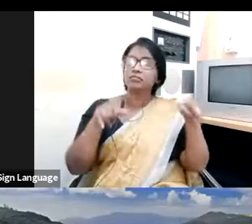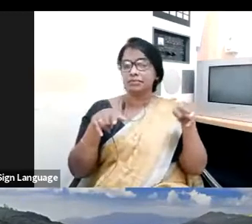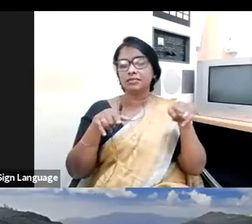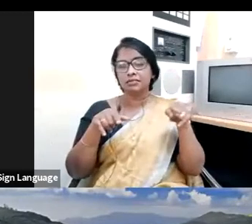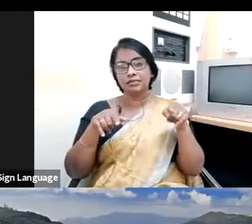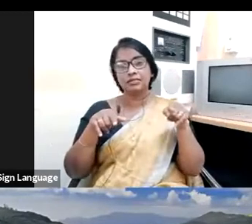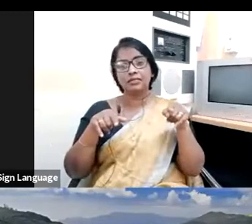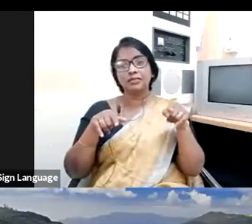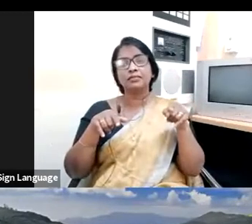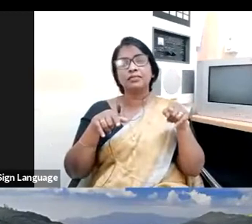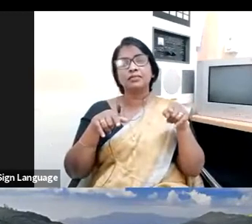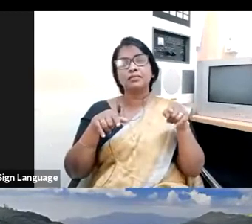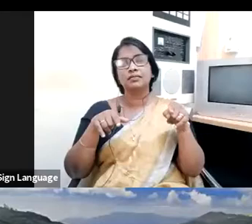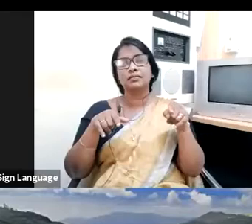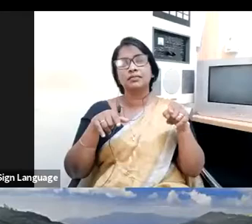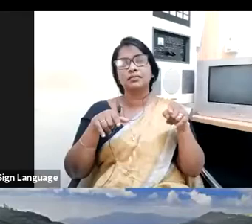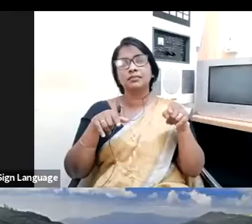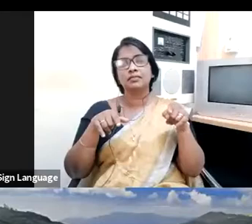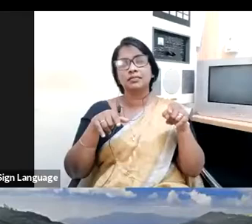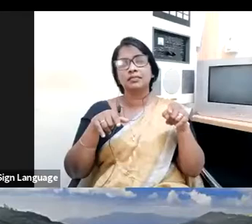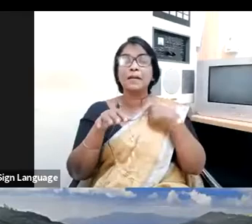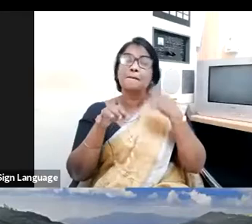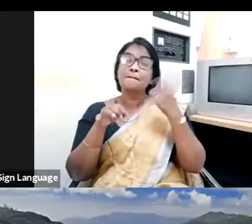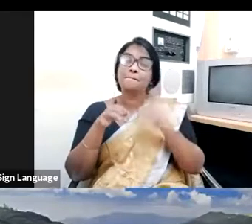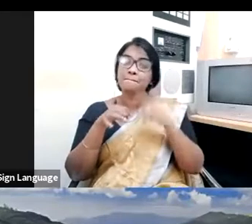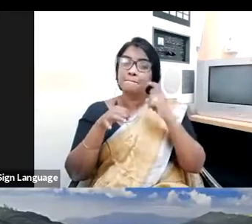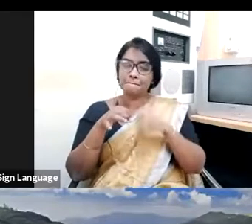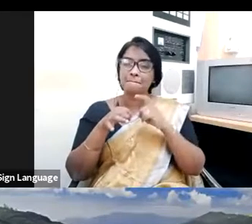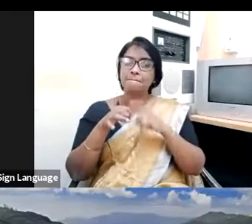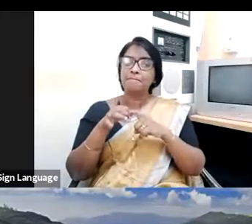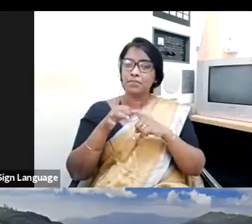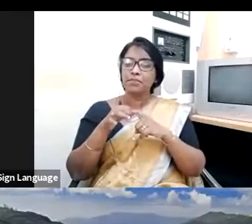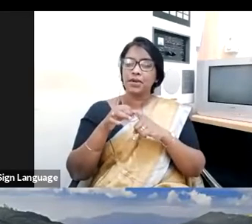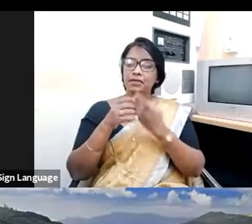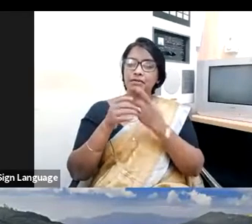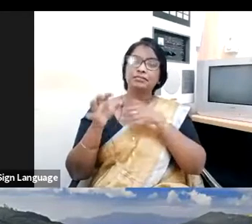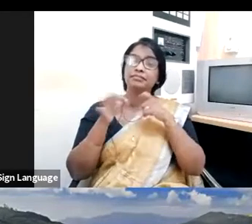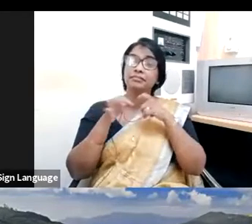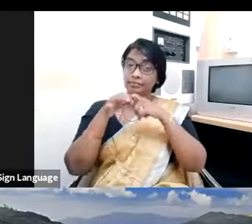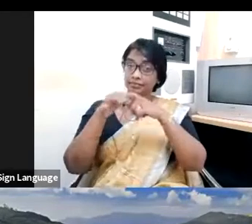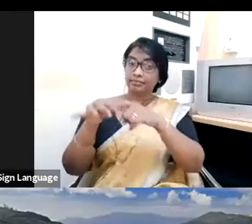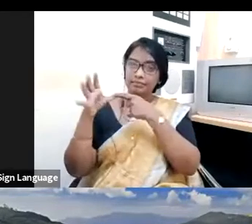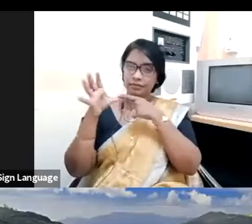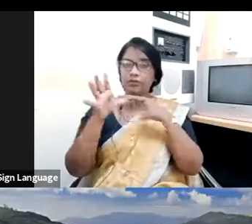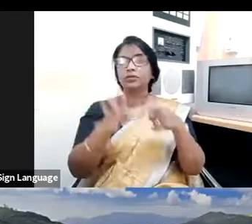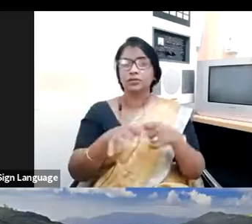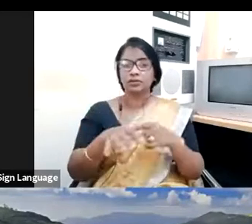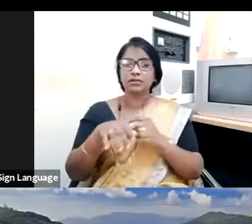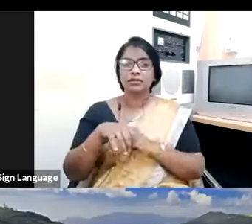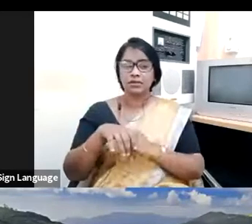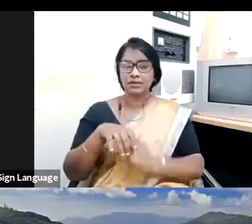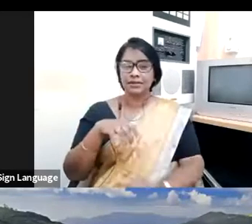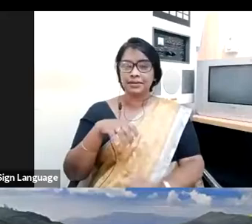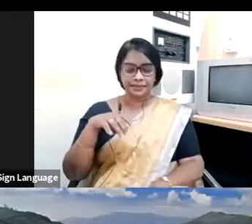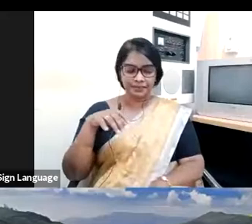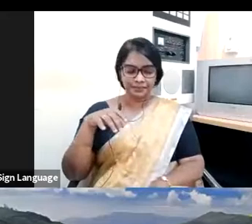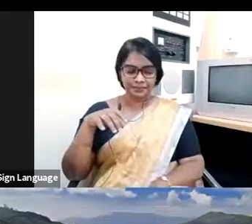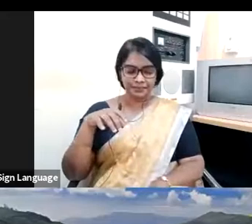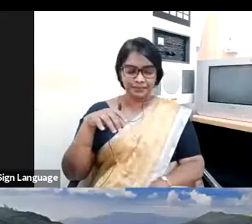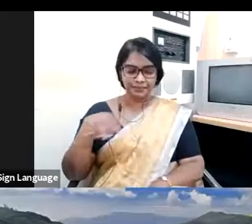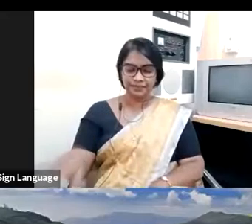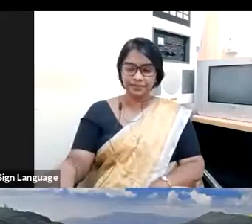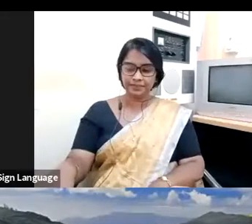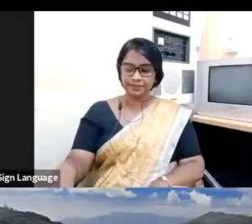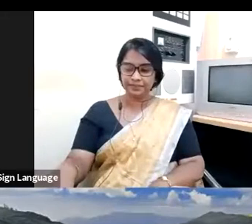floor now to questions. And I have some questions which I can see on the platform. So I'm going to open this question